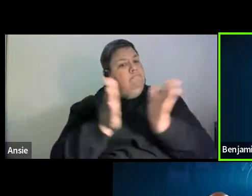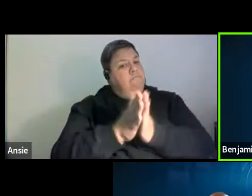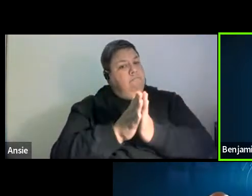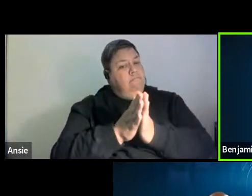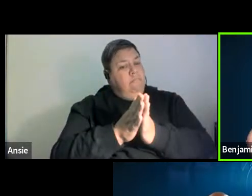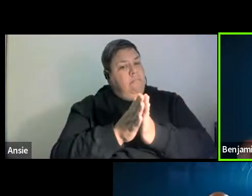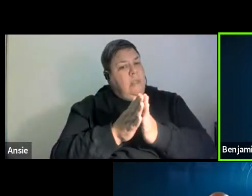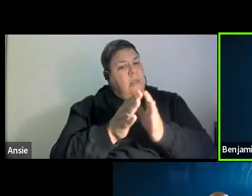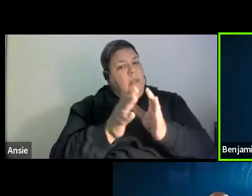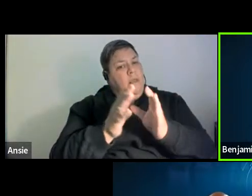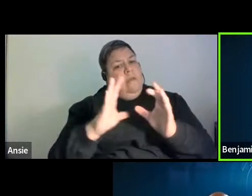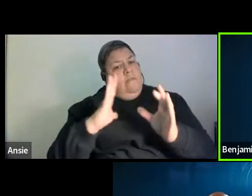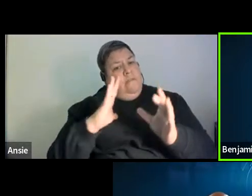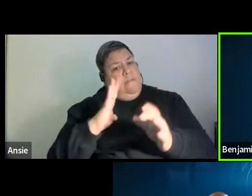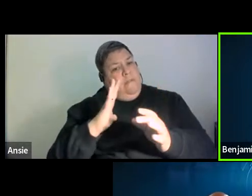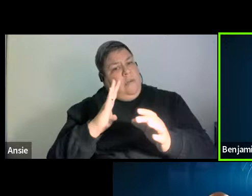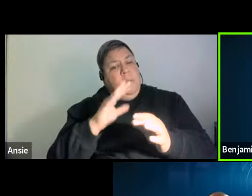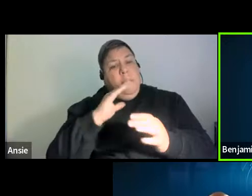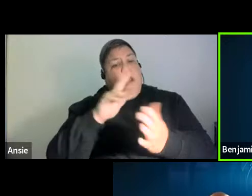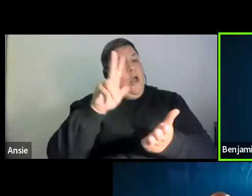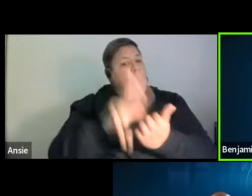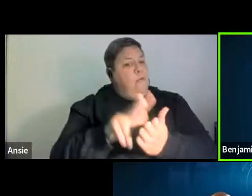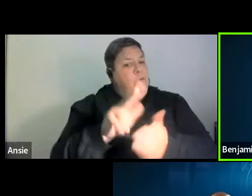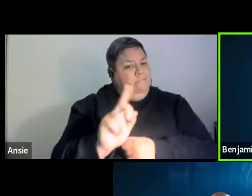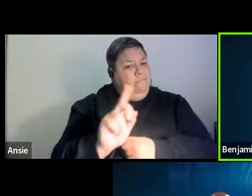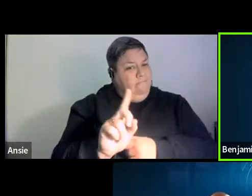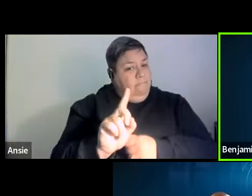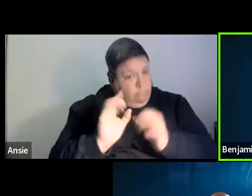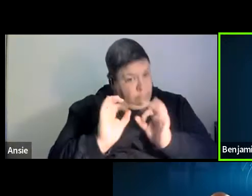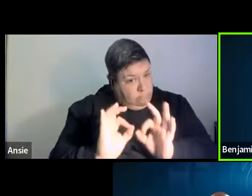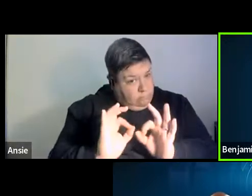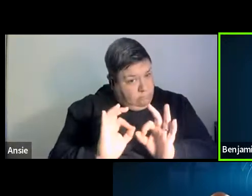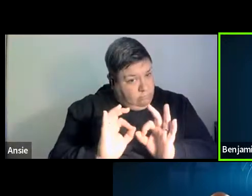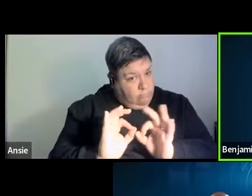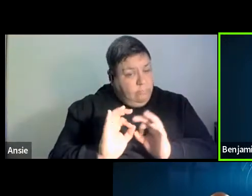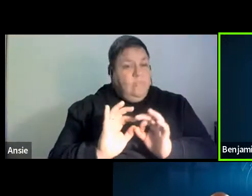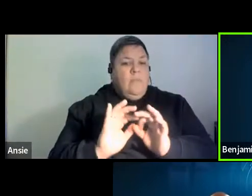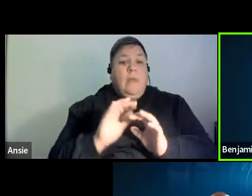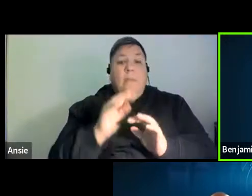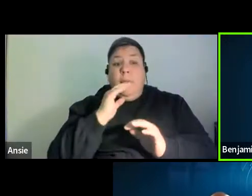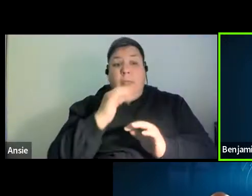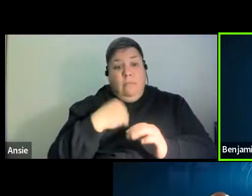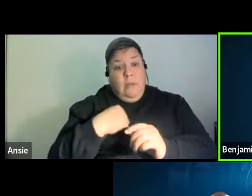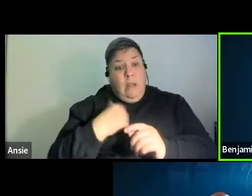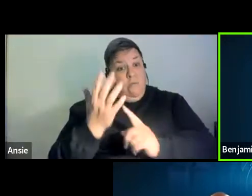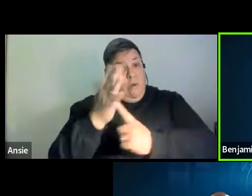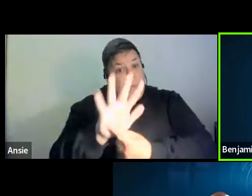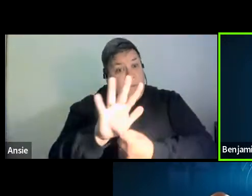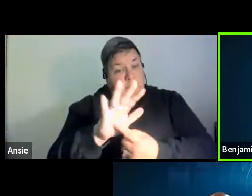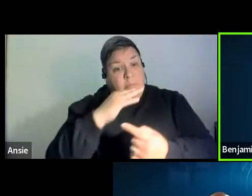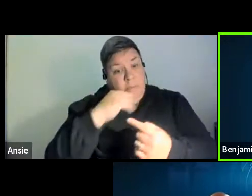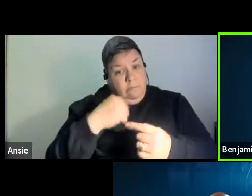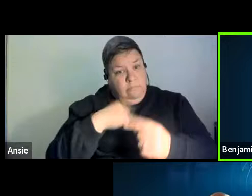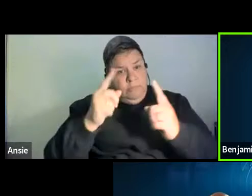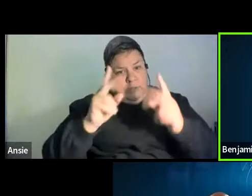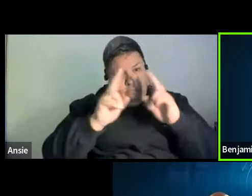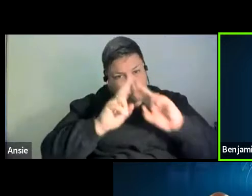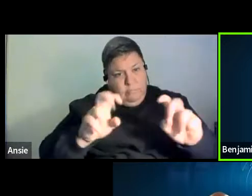that it has been approved. So the representative needs to make sure that that case has been